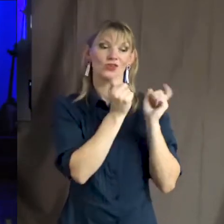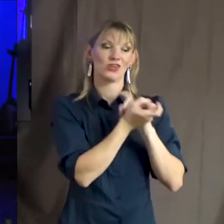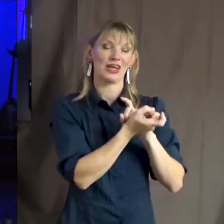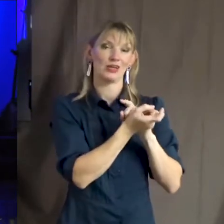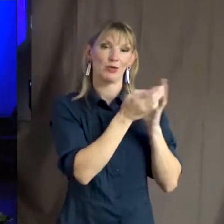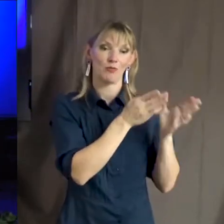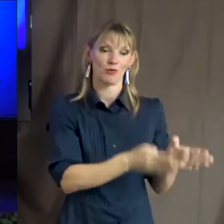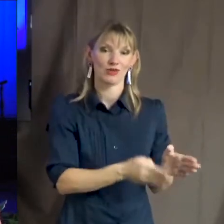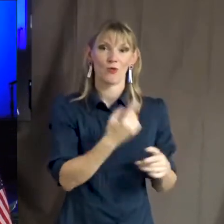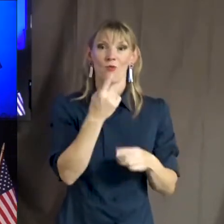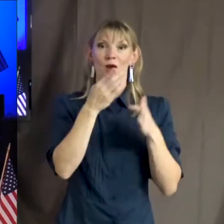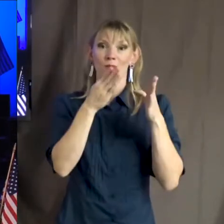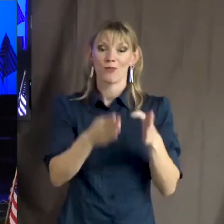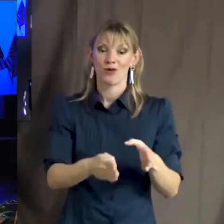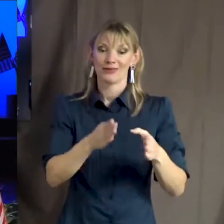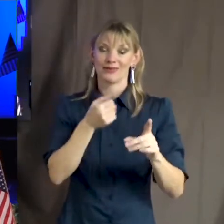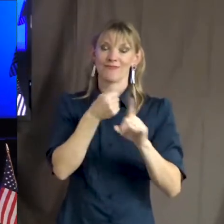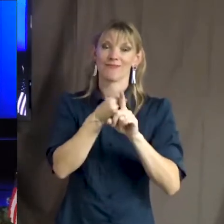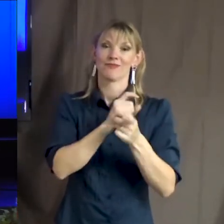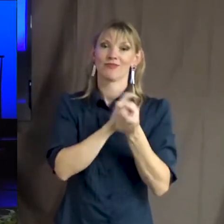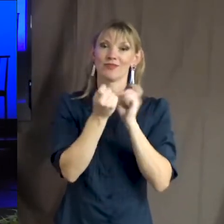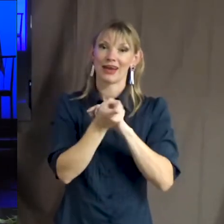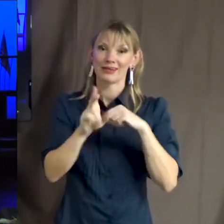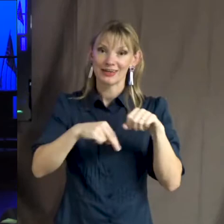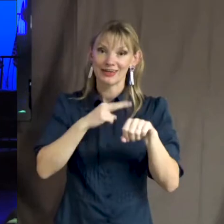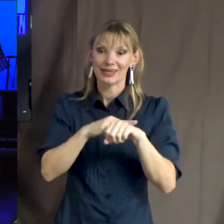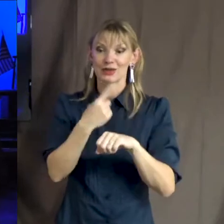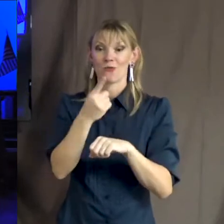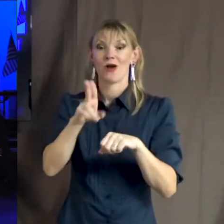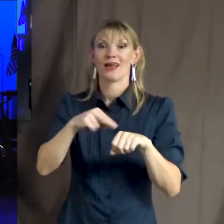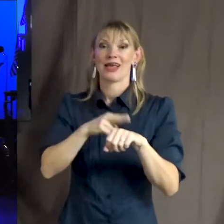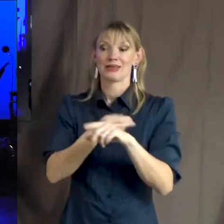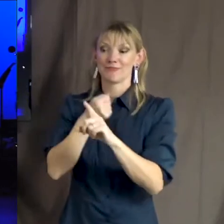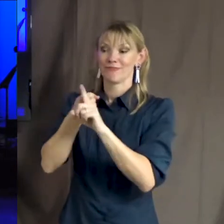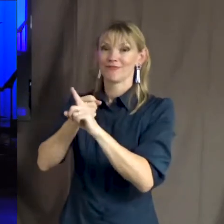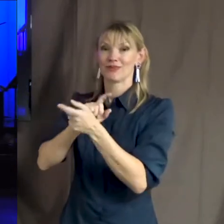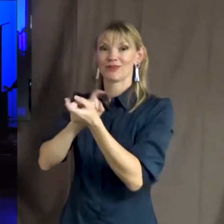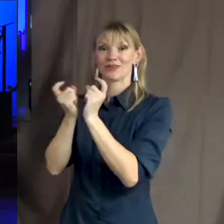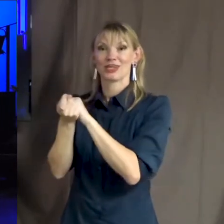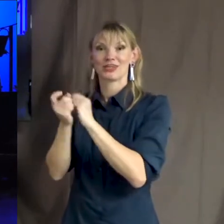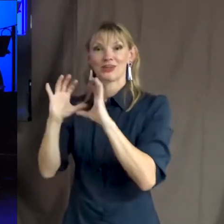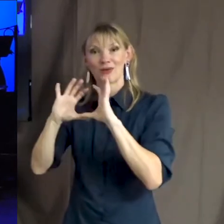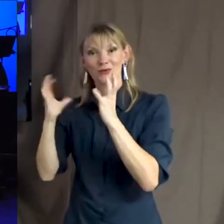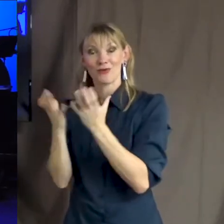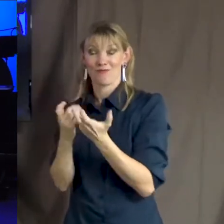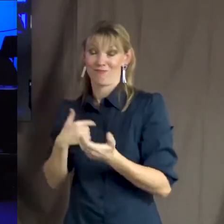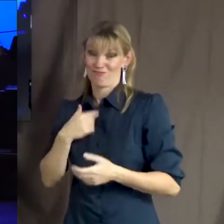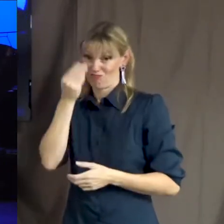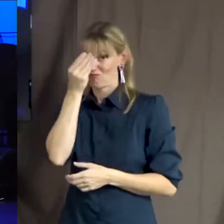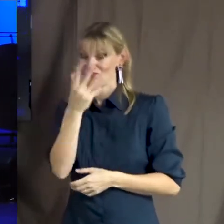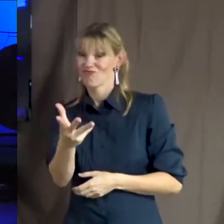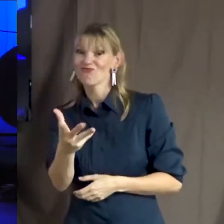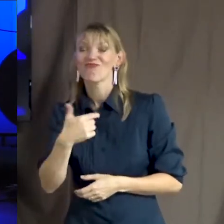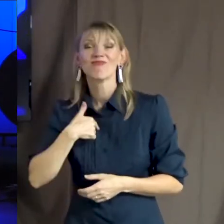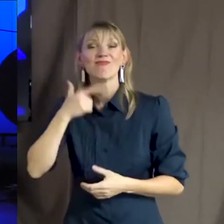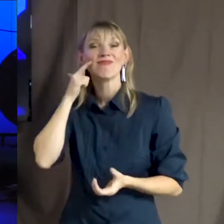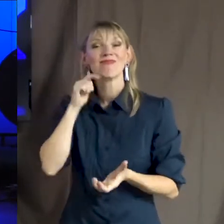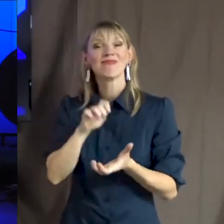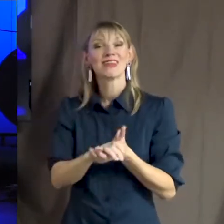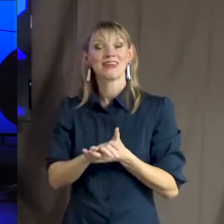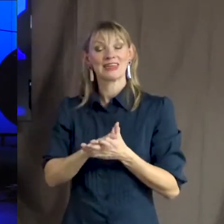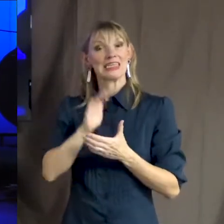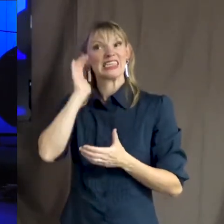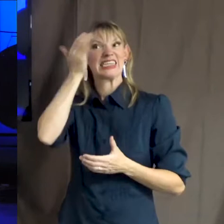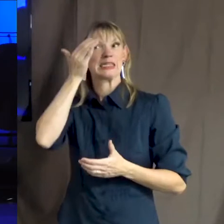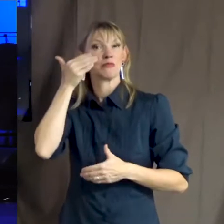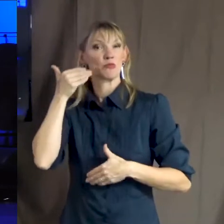person to change a nation, one nation to change the world. And I would argue that even when progress seems to